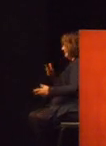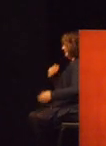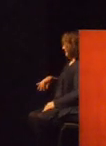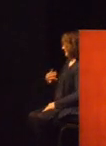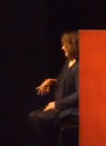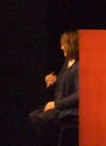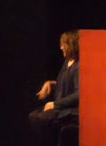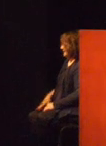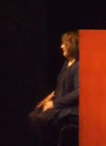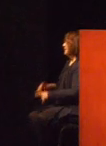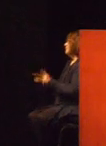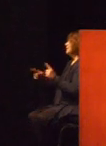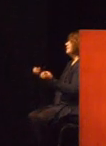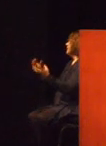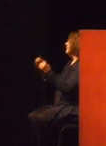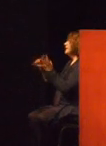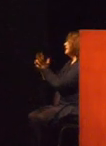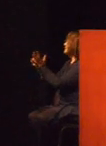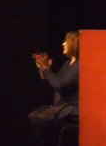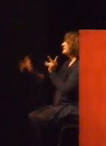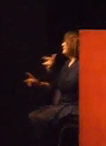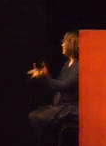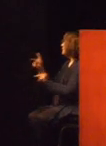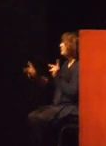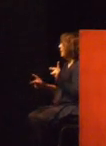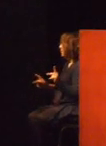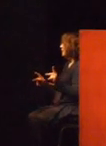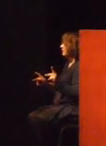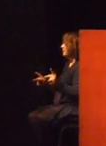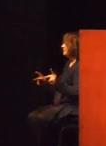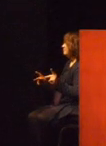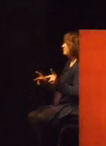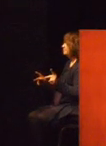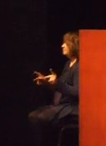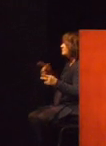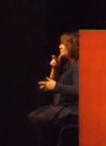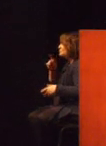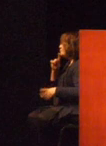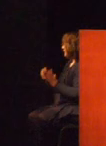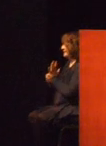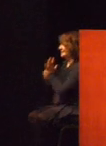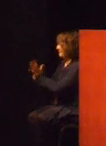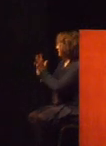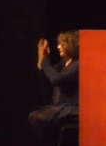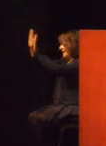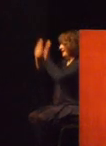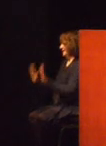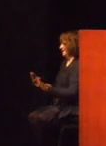up examples of men, of people who have done, who really demonstrate